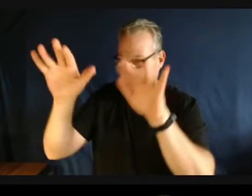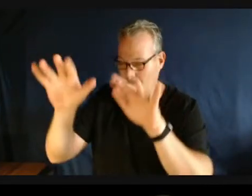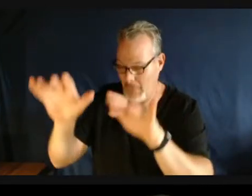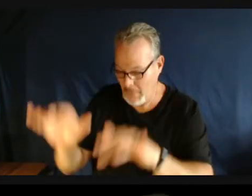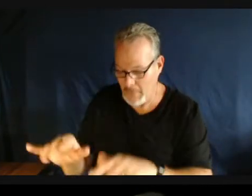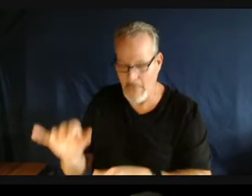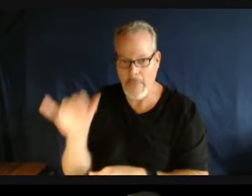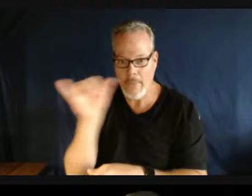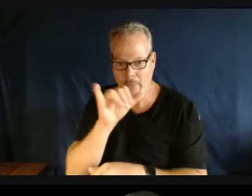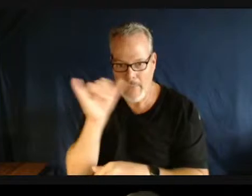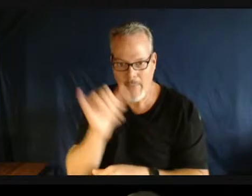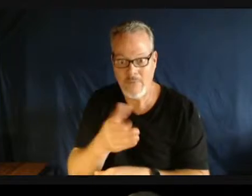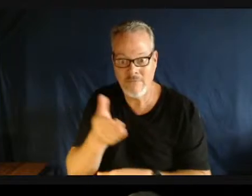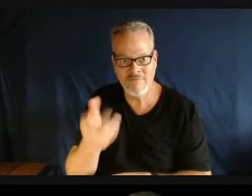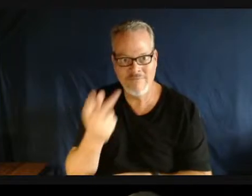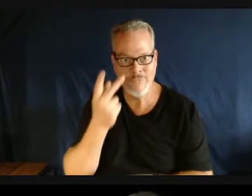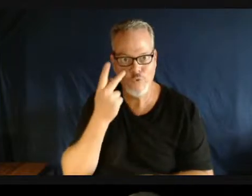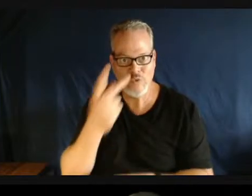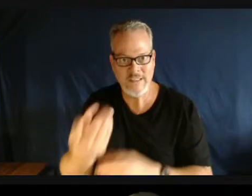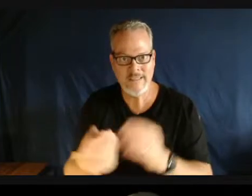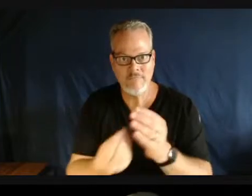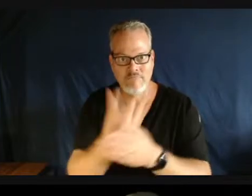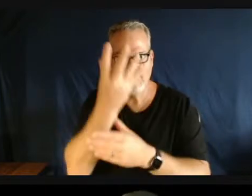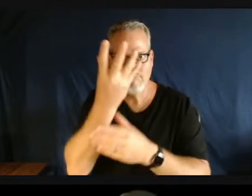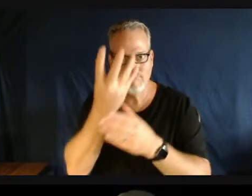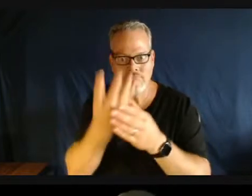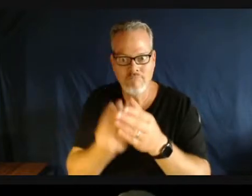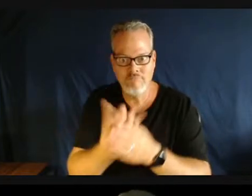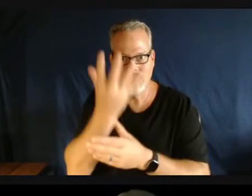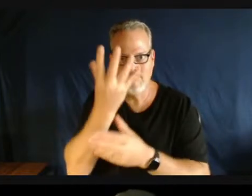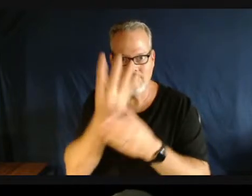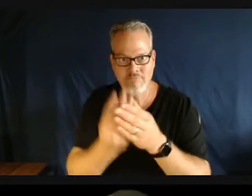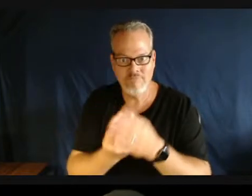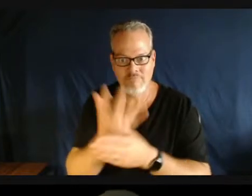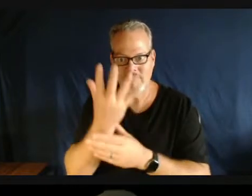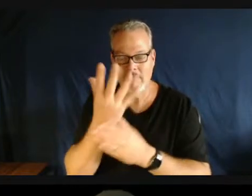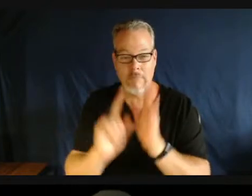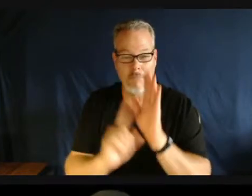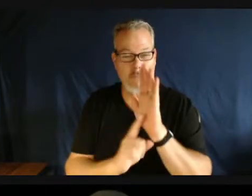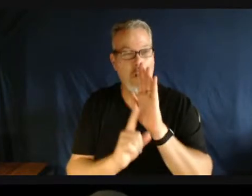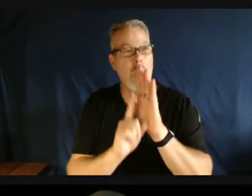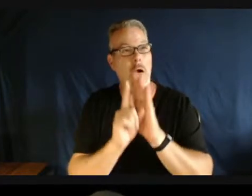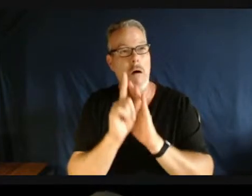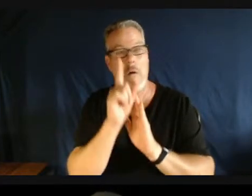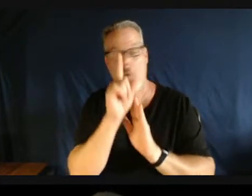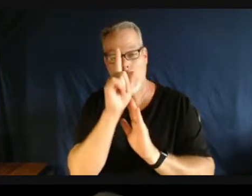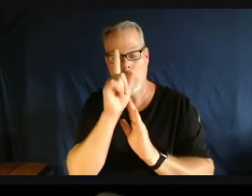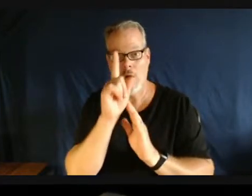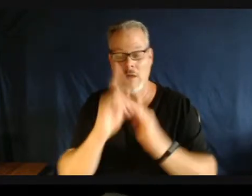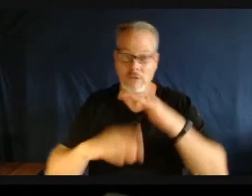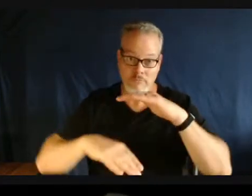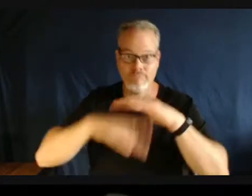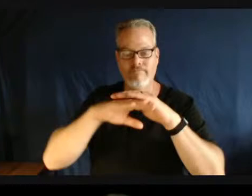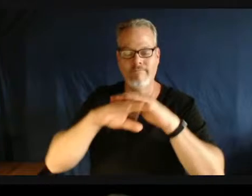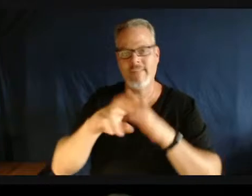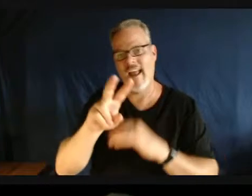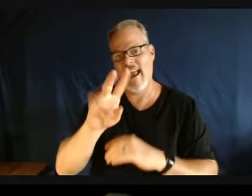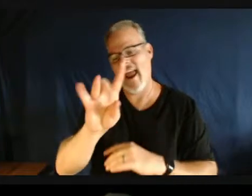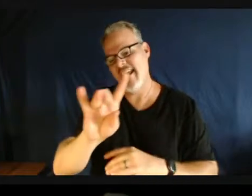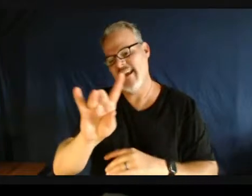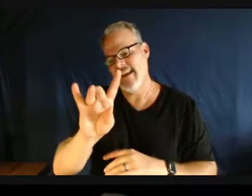visual of what that fountain looked like. The lava fountains peaked at around 800 feet or 245